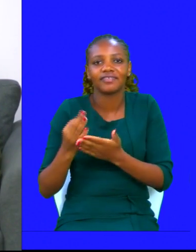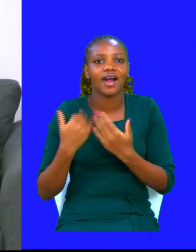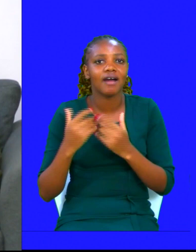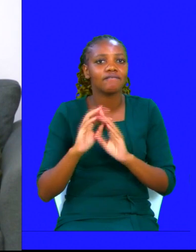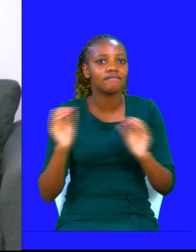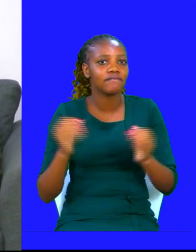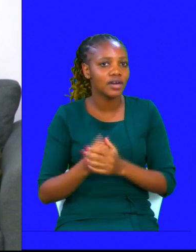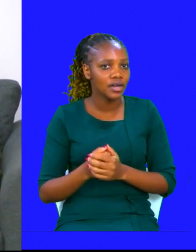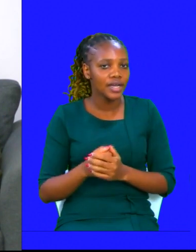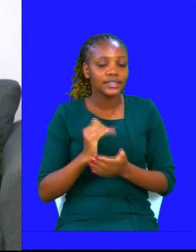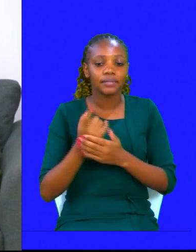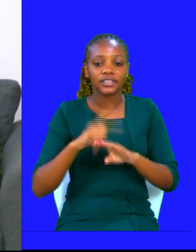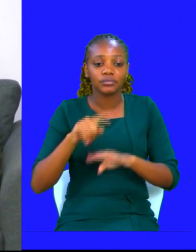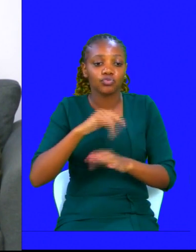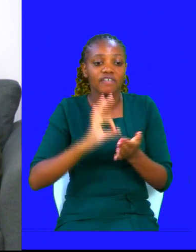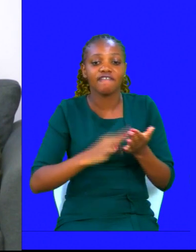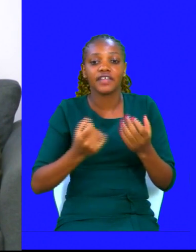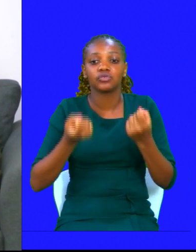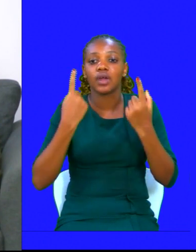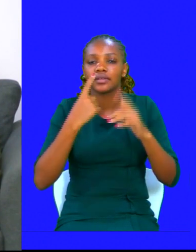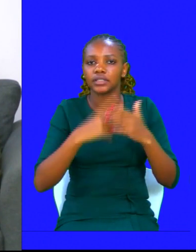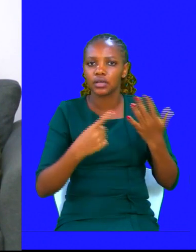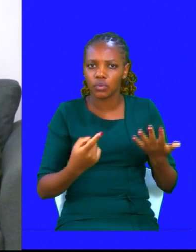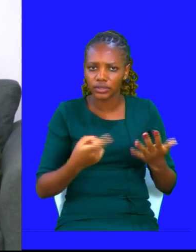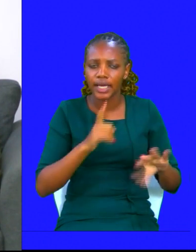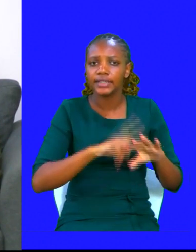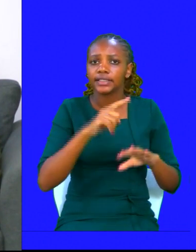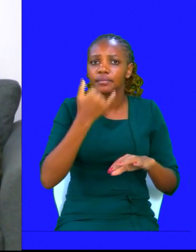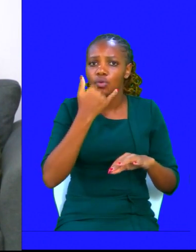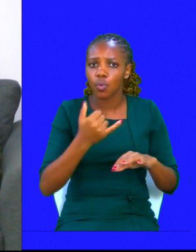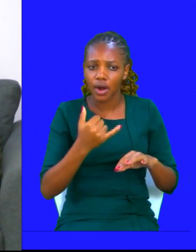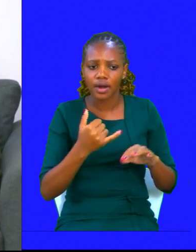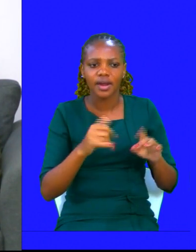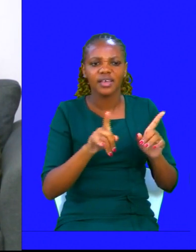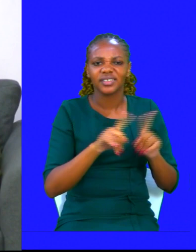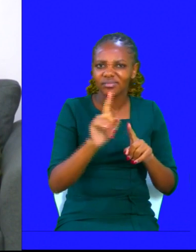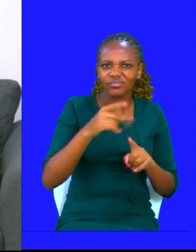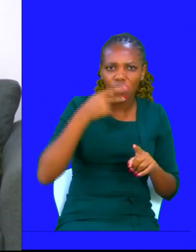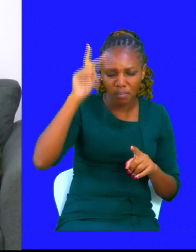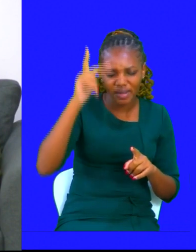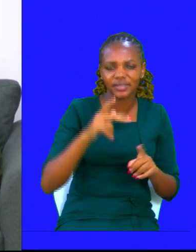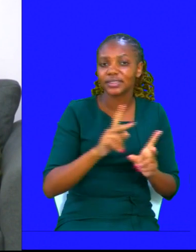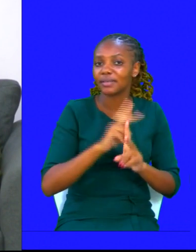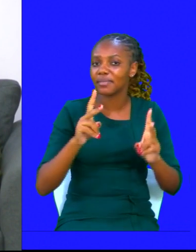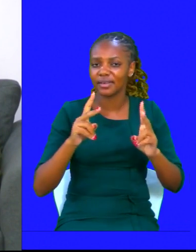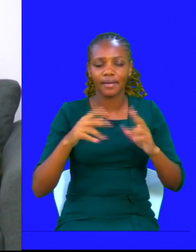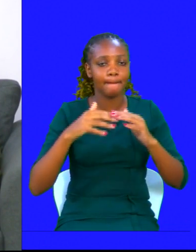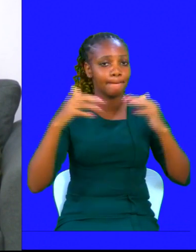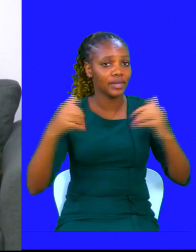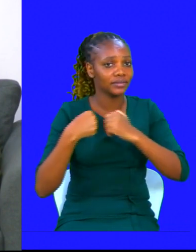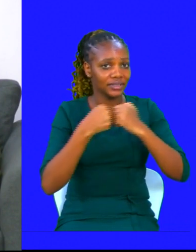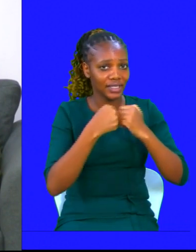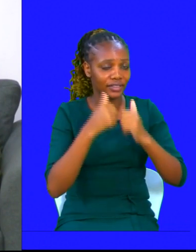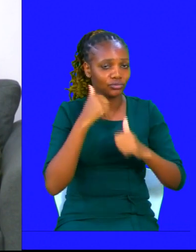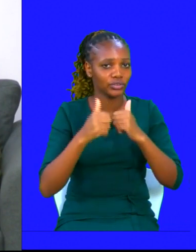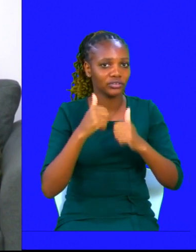we don't really get to understand is being a young and being a parent is a very, very, very, very, very big challenge, which